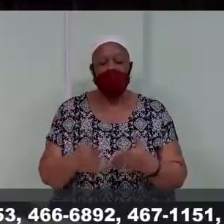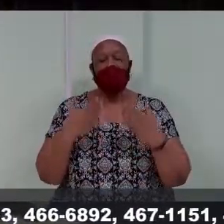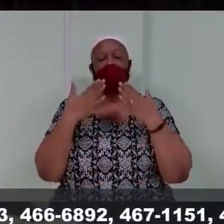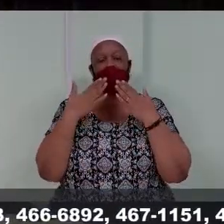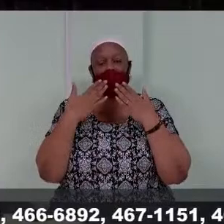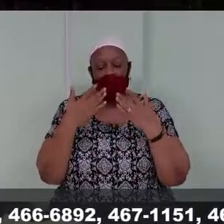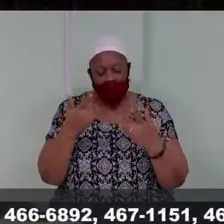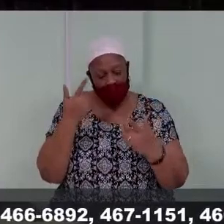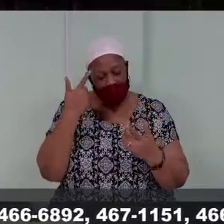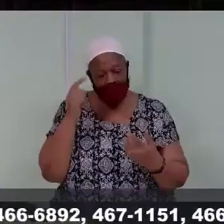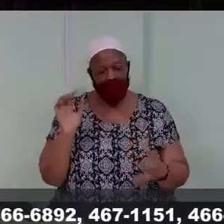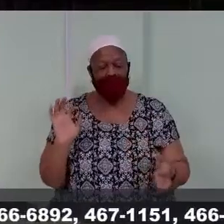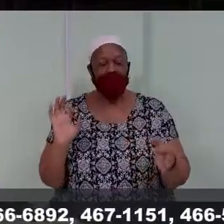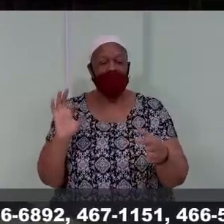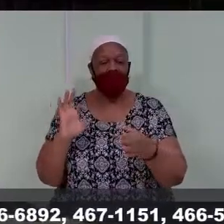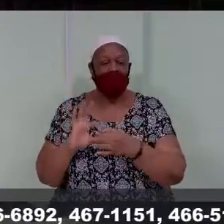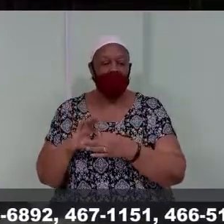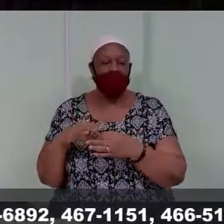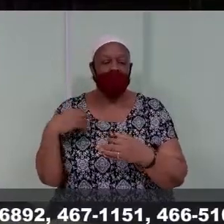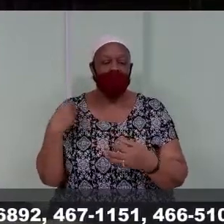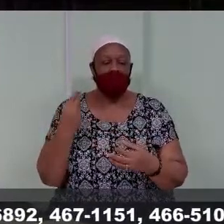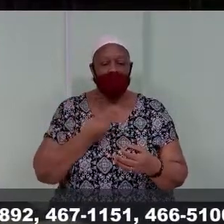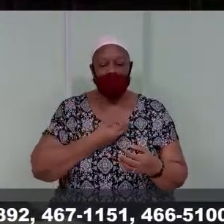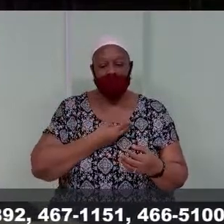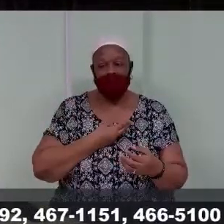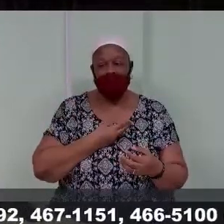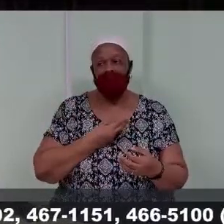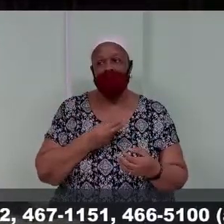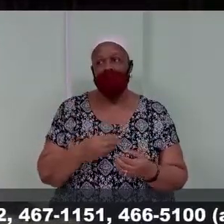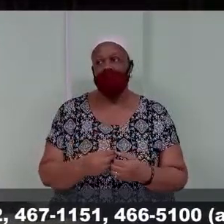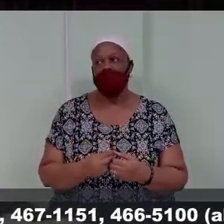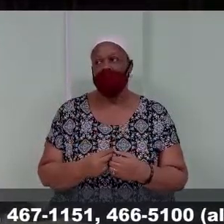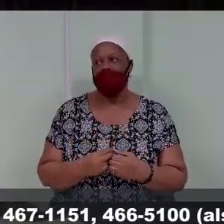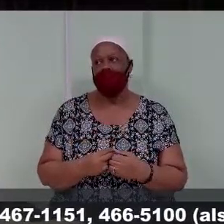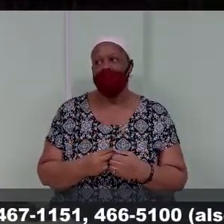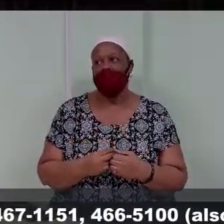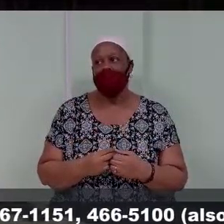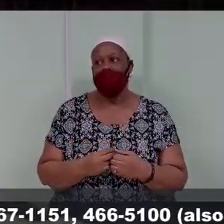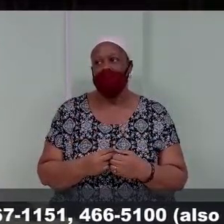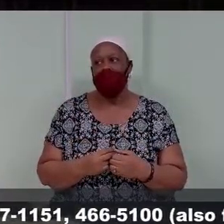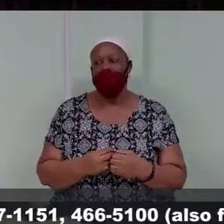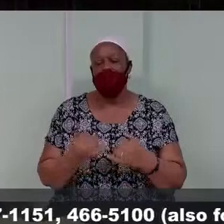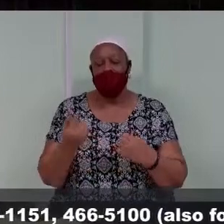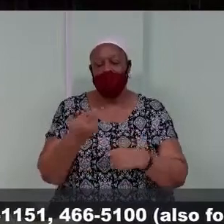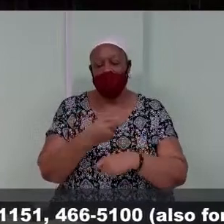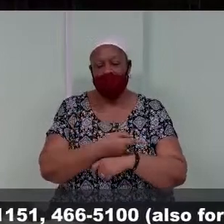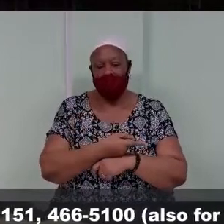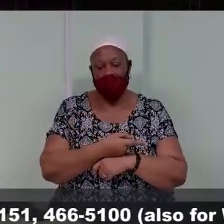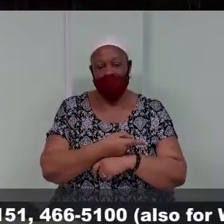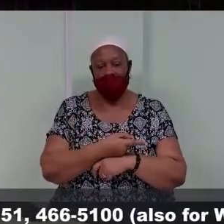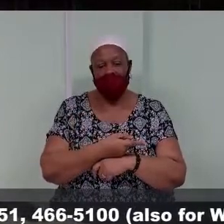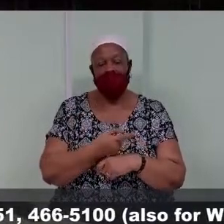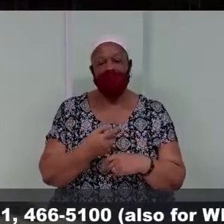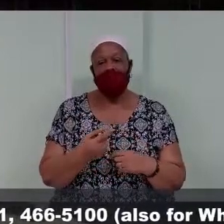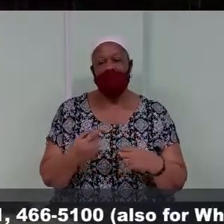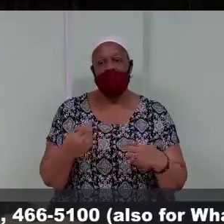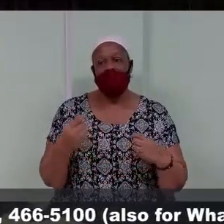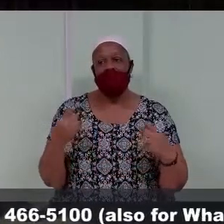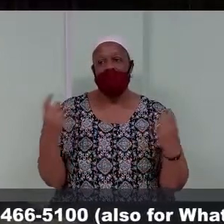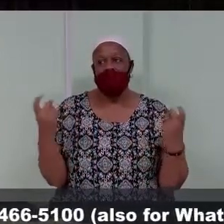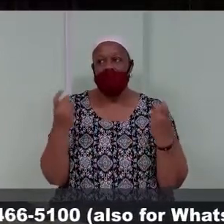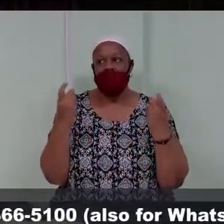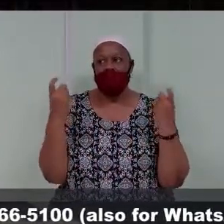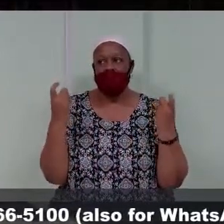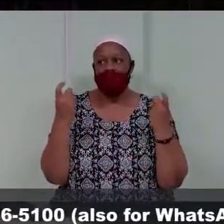much for partnering with us in this effort. Today we